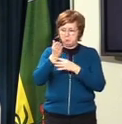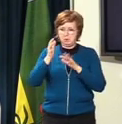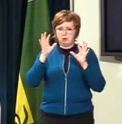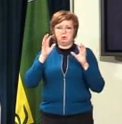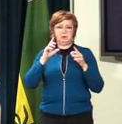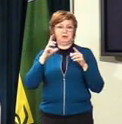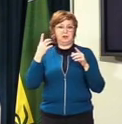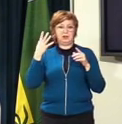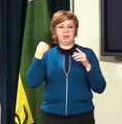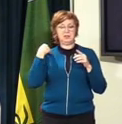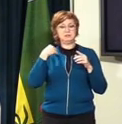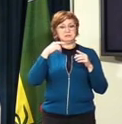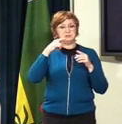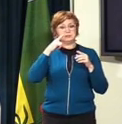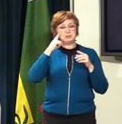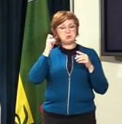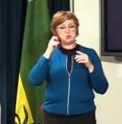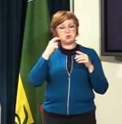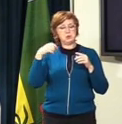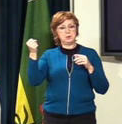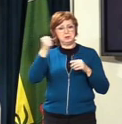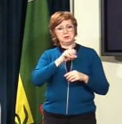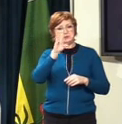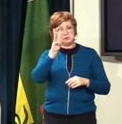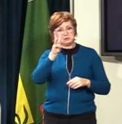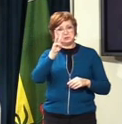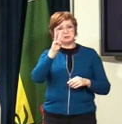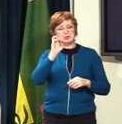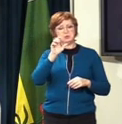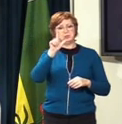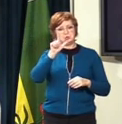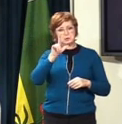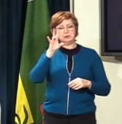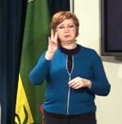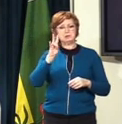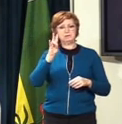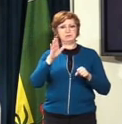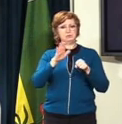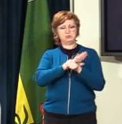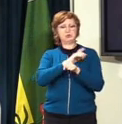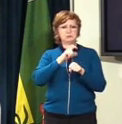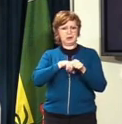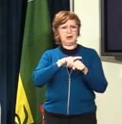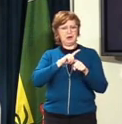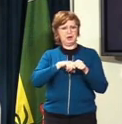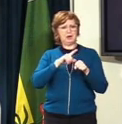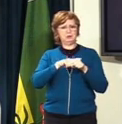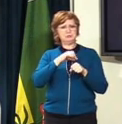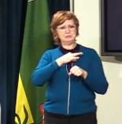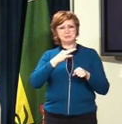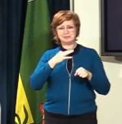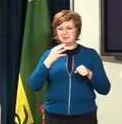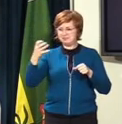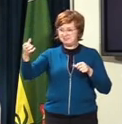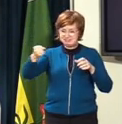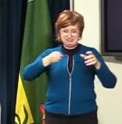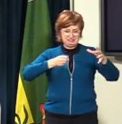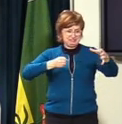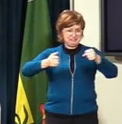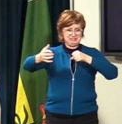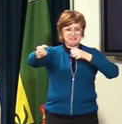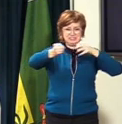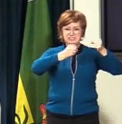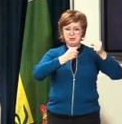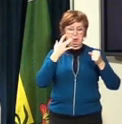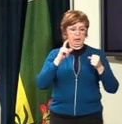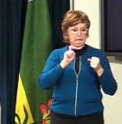onboarded 627 other FTEs to support the COVID response. So we've been adding resources throughout. So